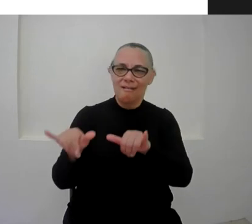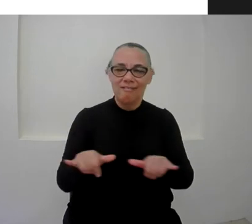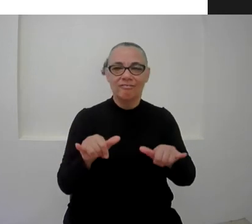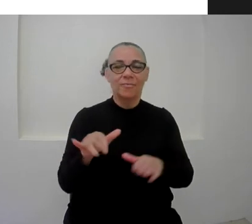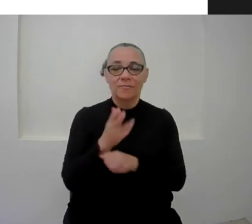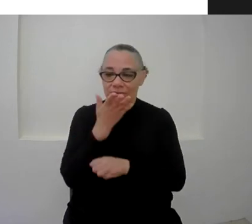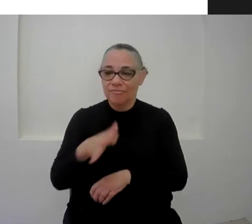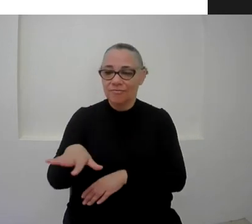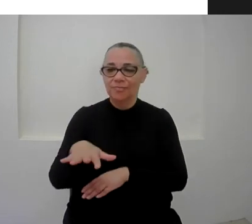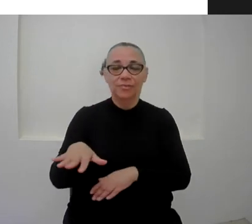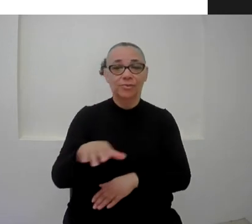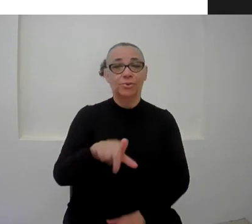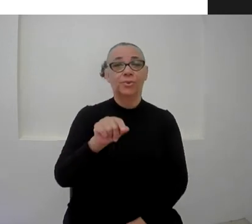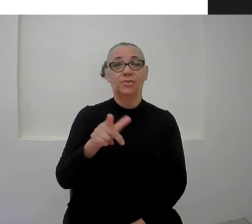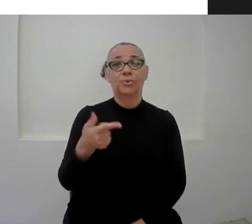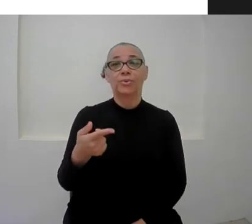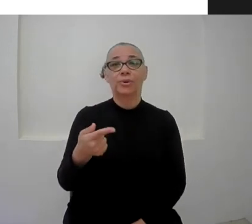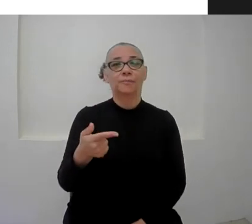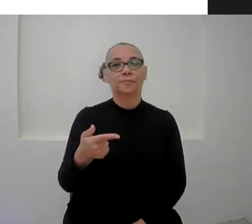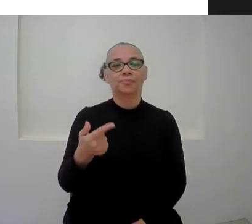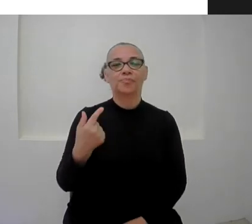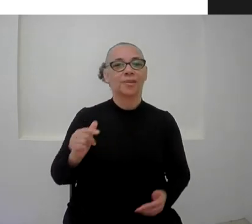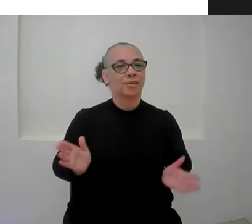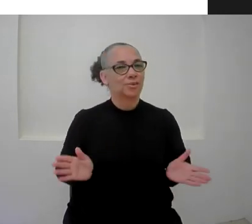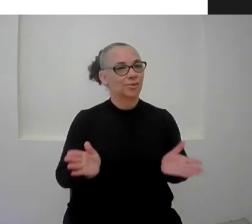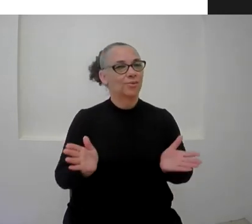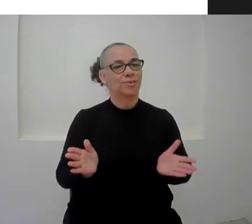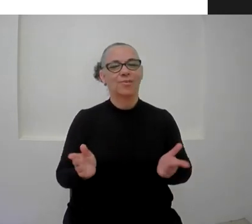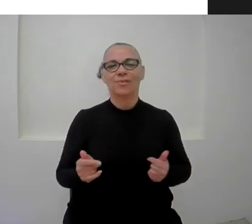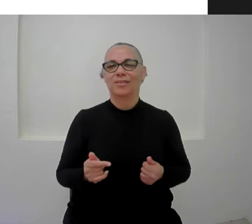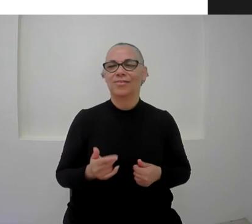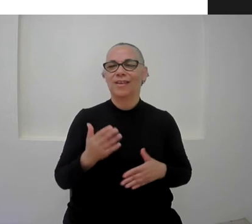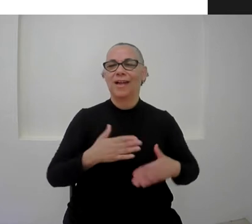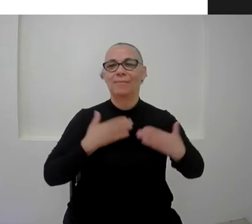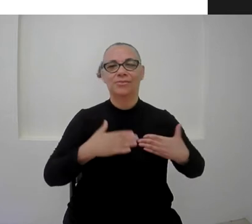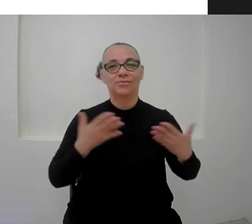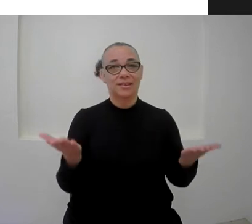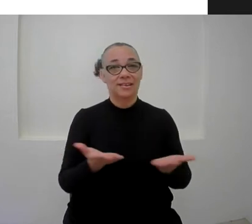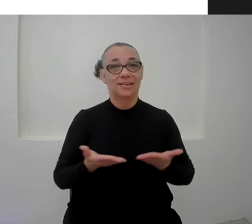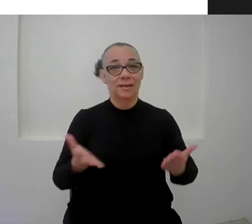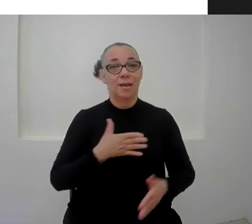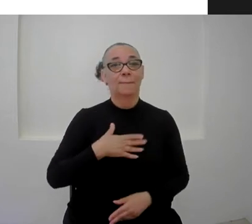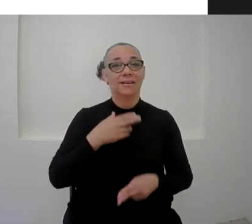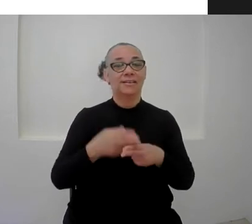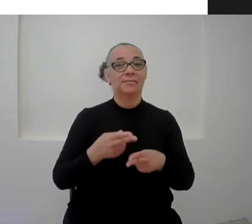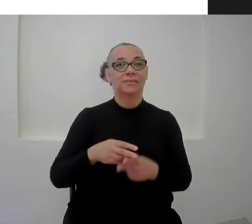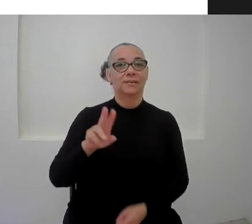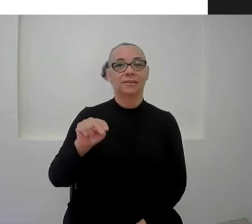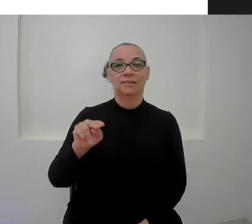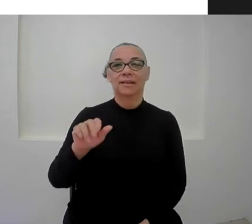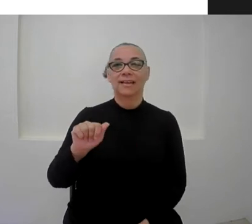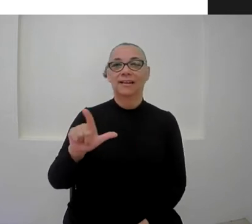2021 Encouraging Advocacy. We're so happy to have you here with us. My name is Alyssa, and this is